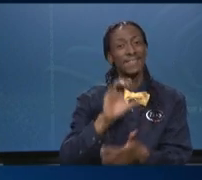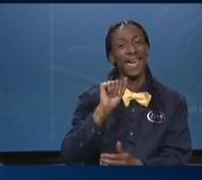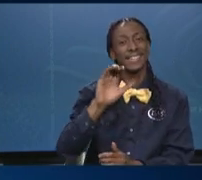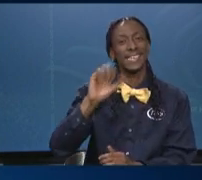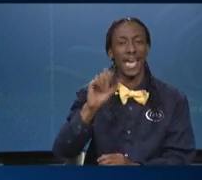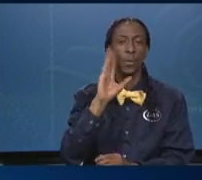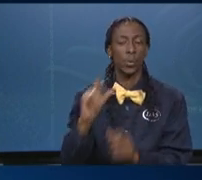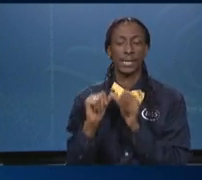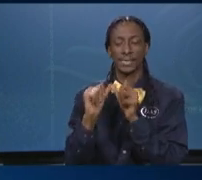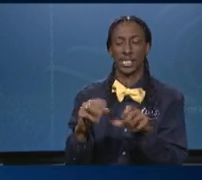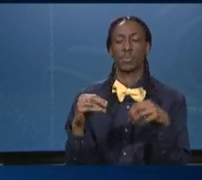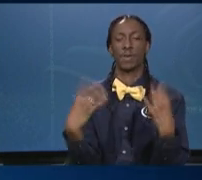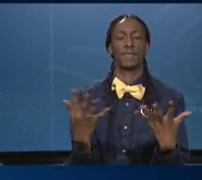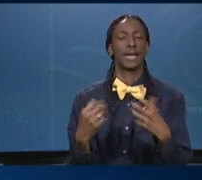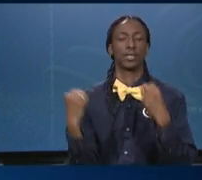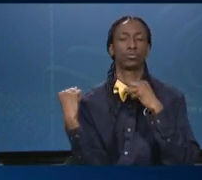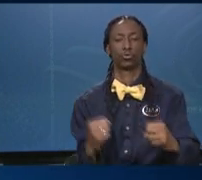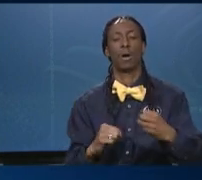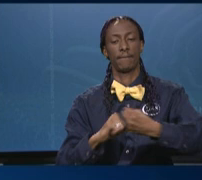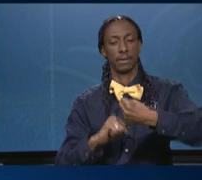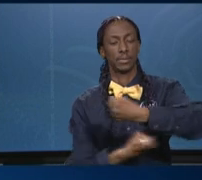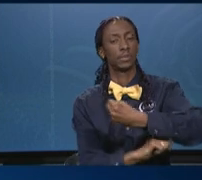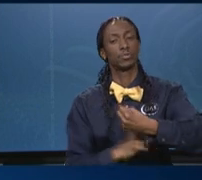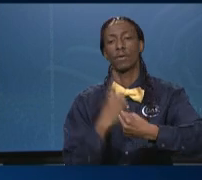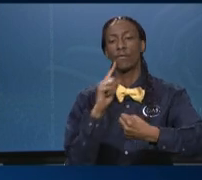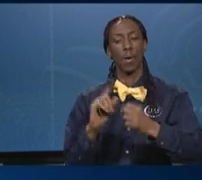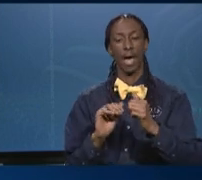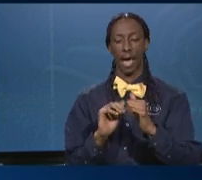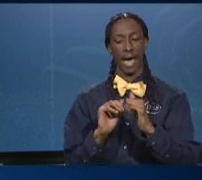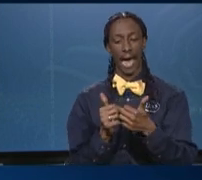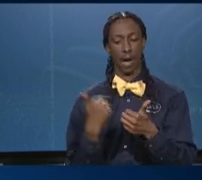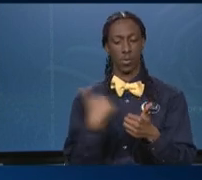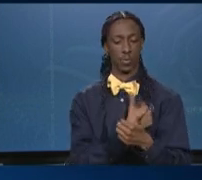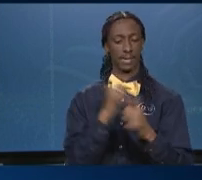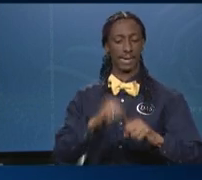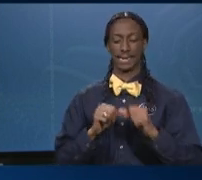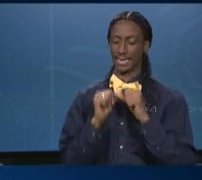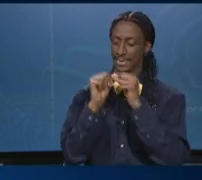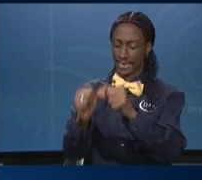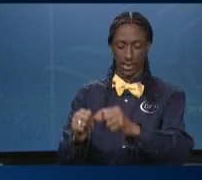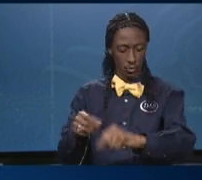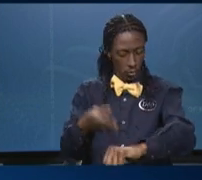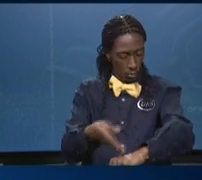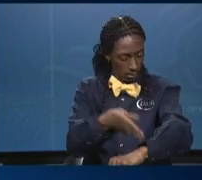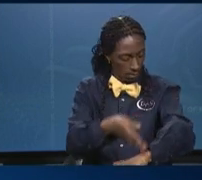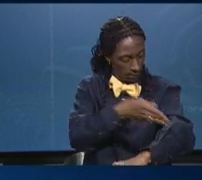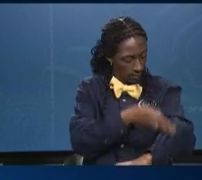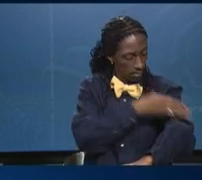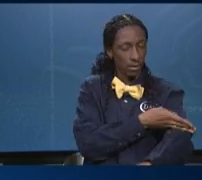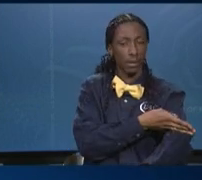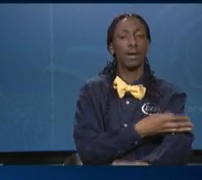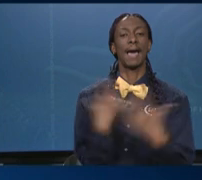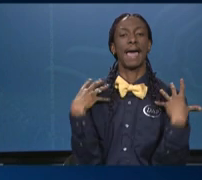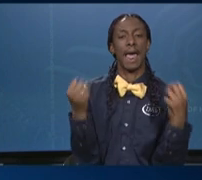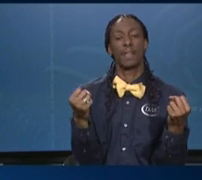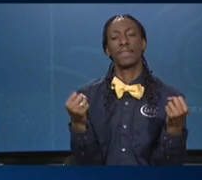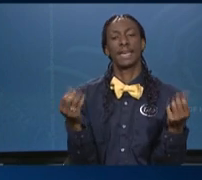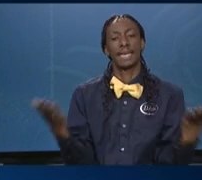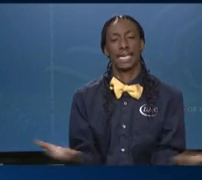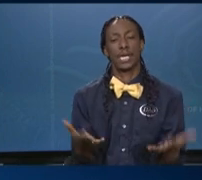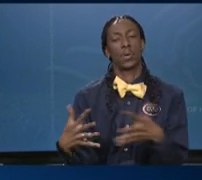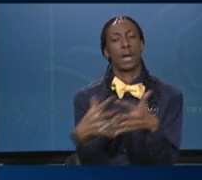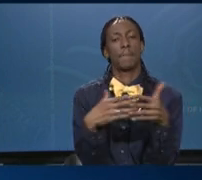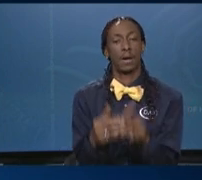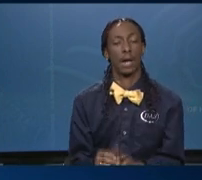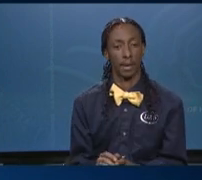us with a solid foundation on which we continue to build to advance health in America. The Affordable